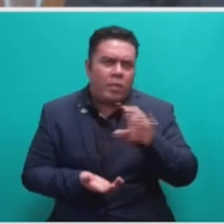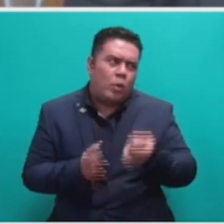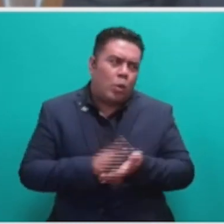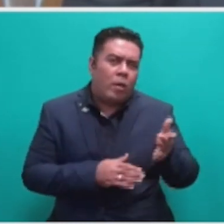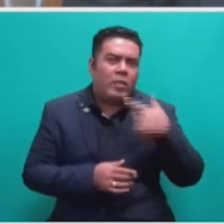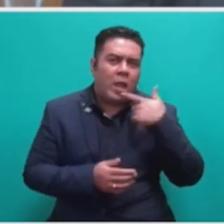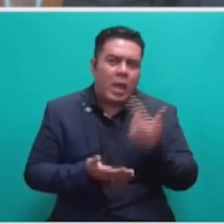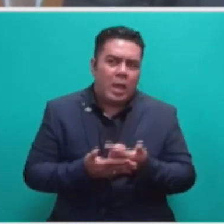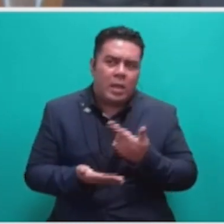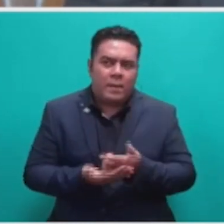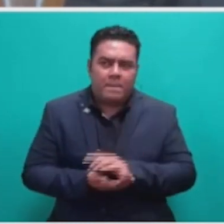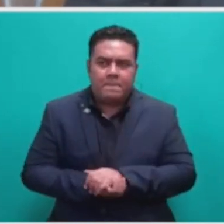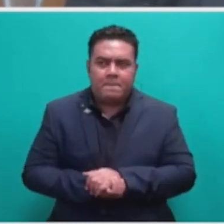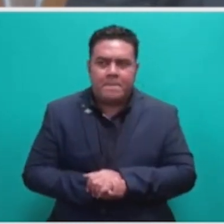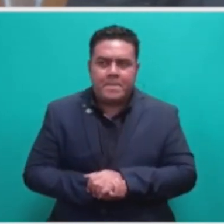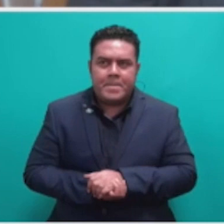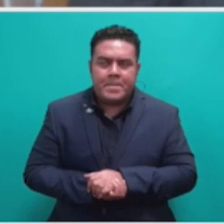Speaker.